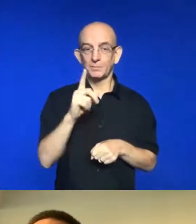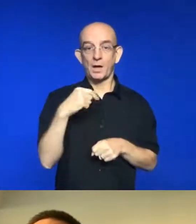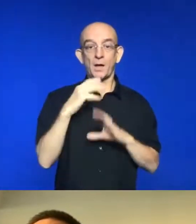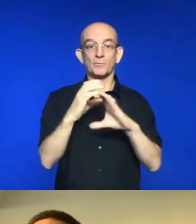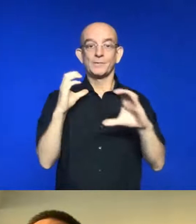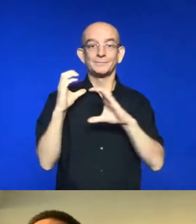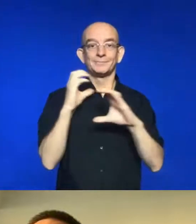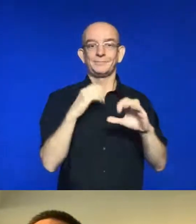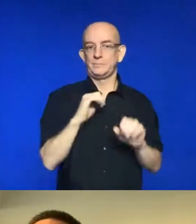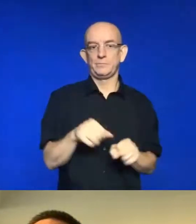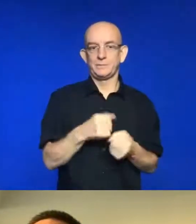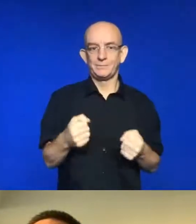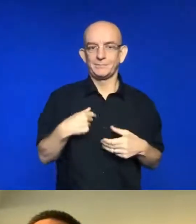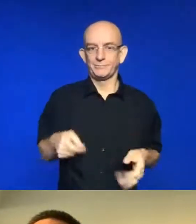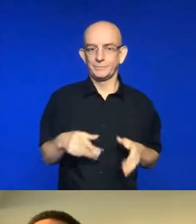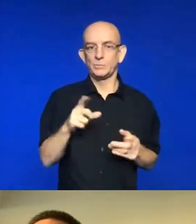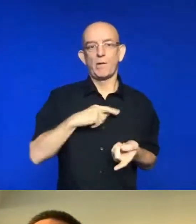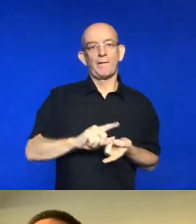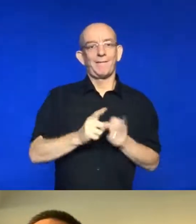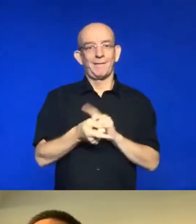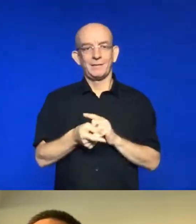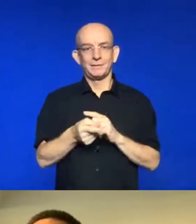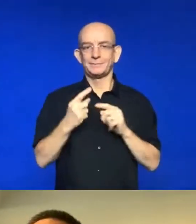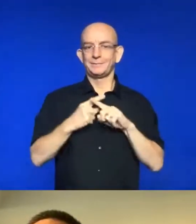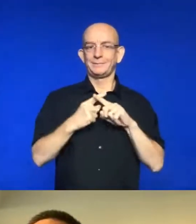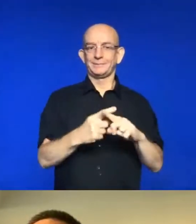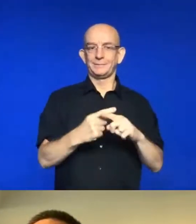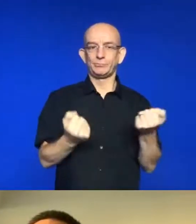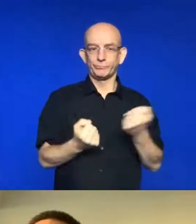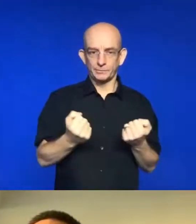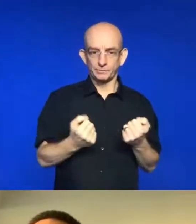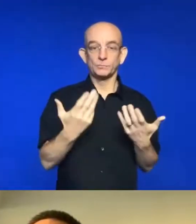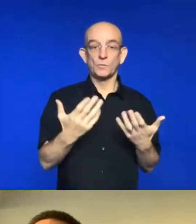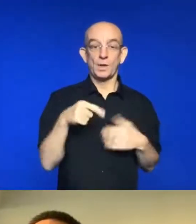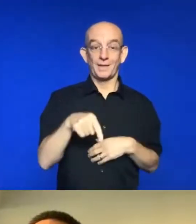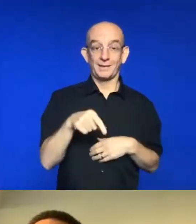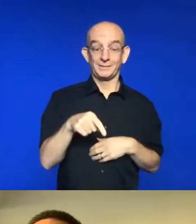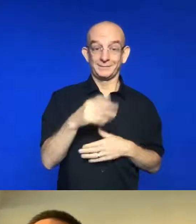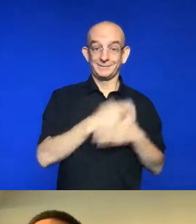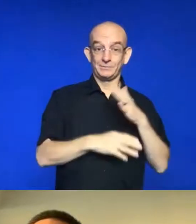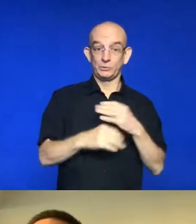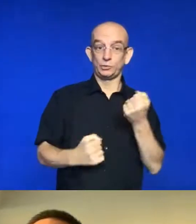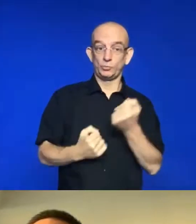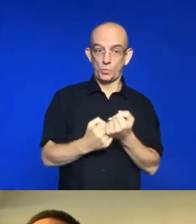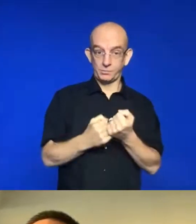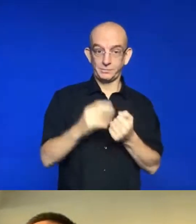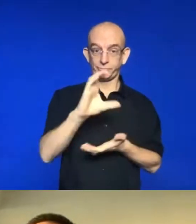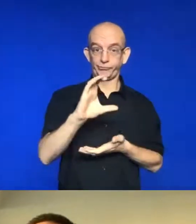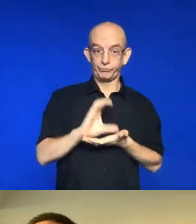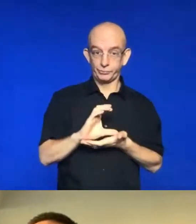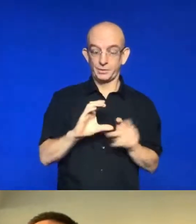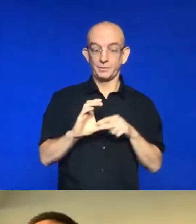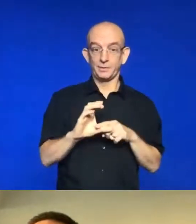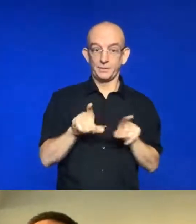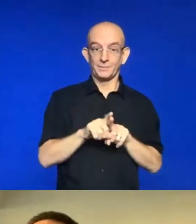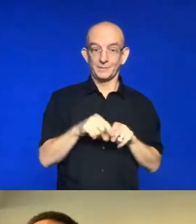I can pay for this bus, which means it doesn't impact my profit. It makes it profitable for me to go to the market and sell my